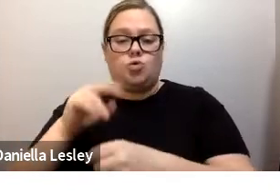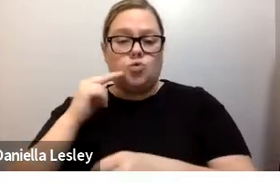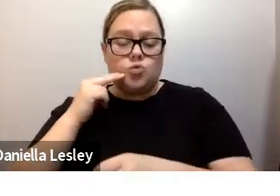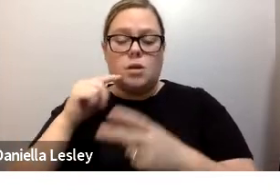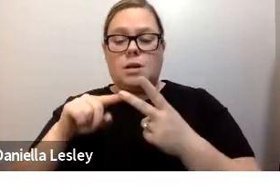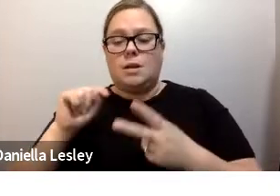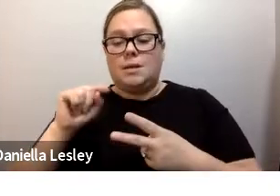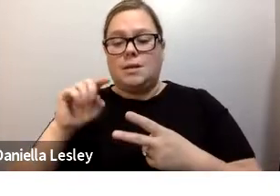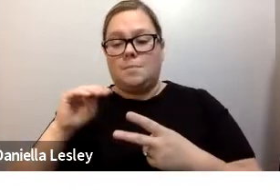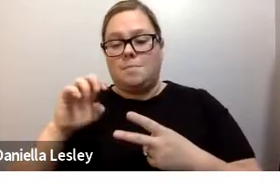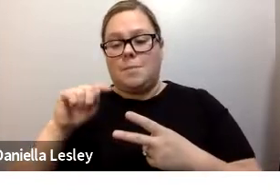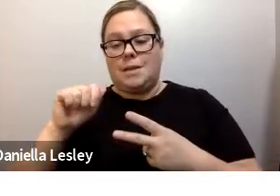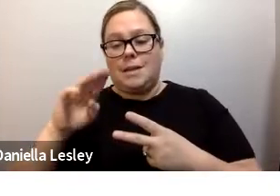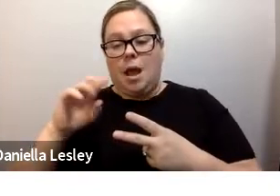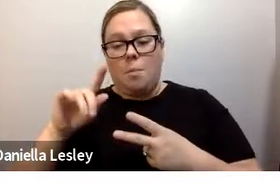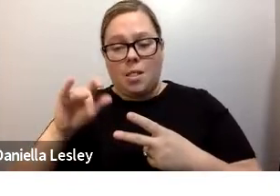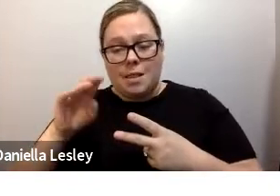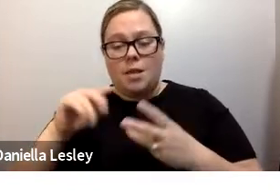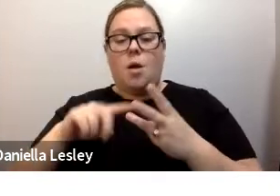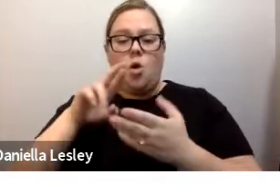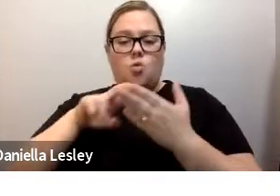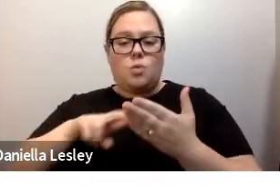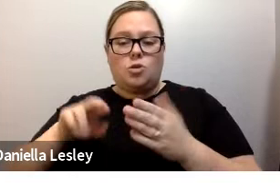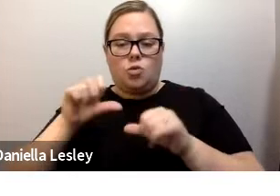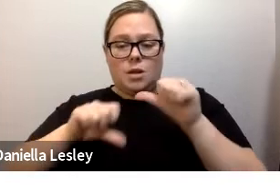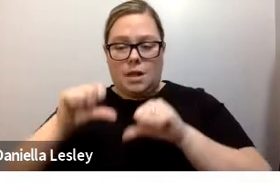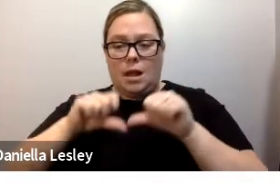and Rehabilitation Sciences and Department of Physical Therapy.